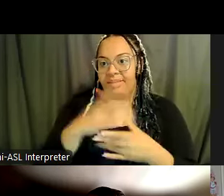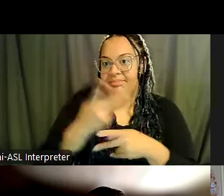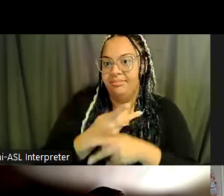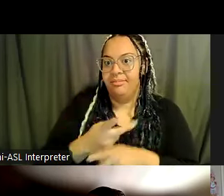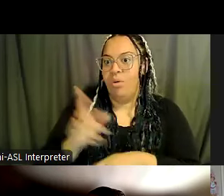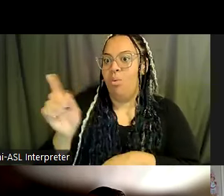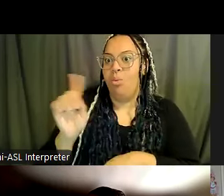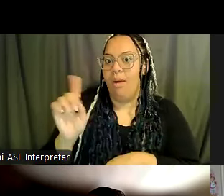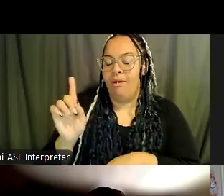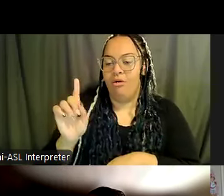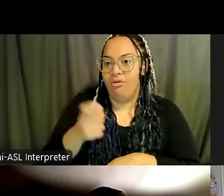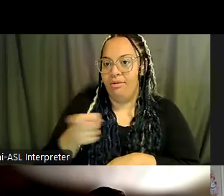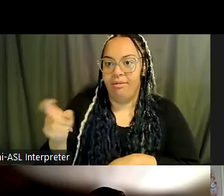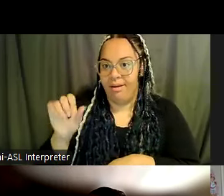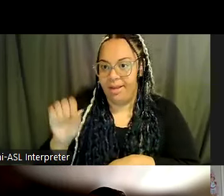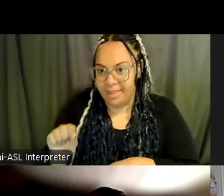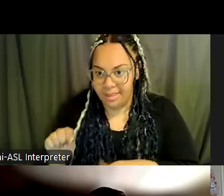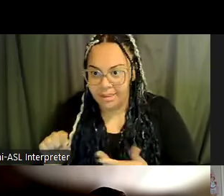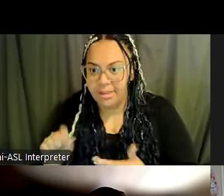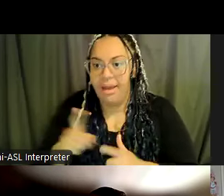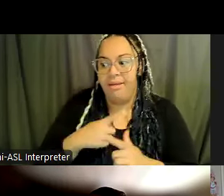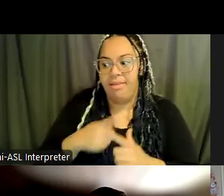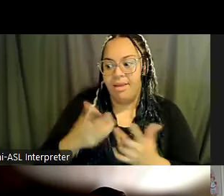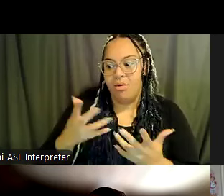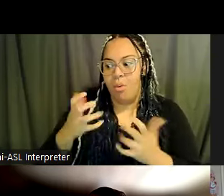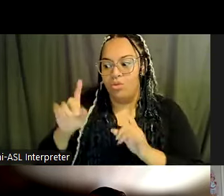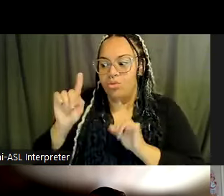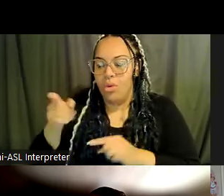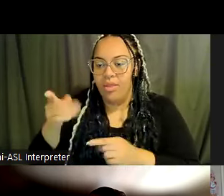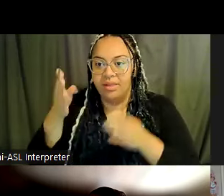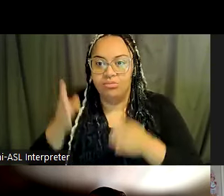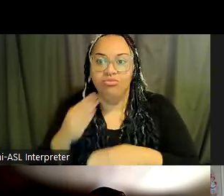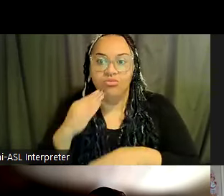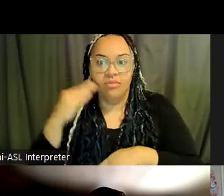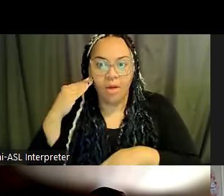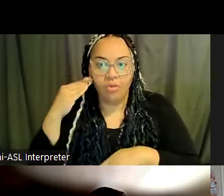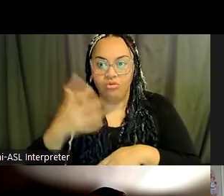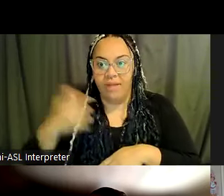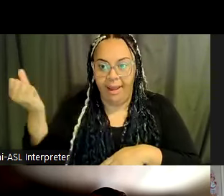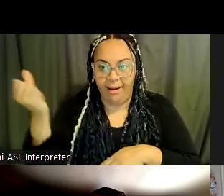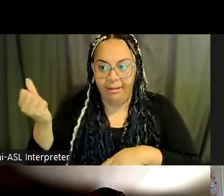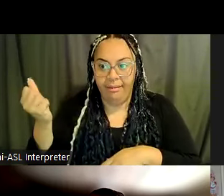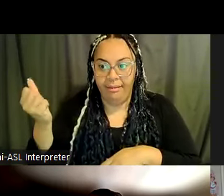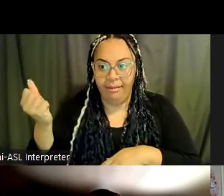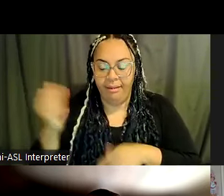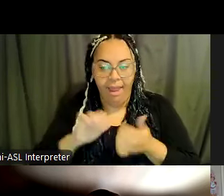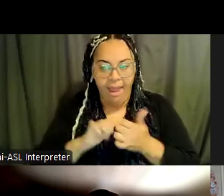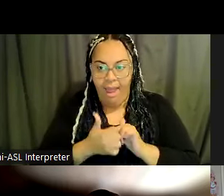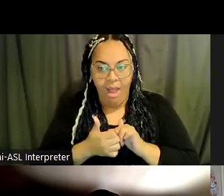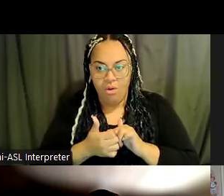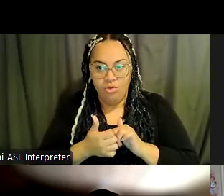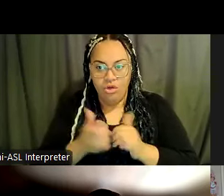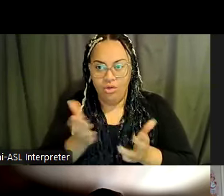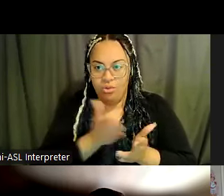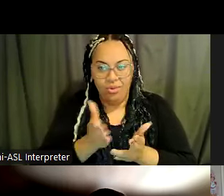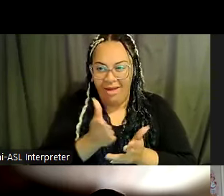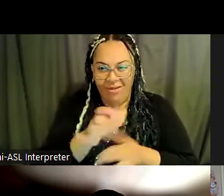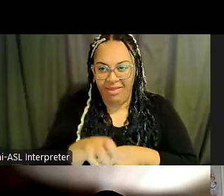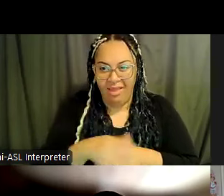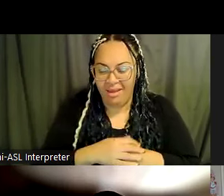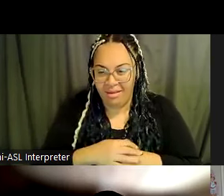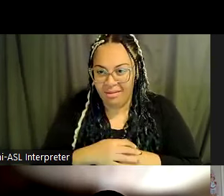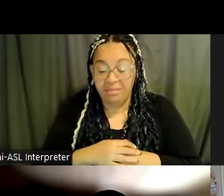is at, and then him wanting to go to that person's house to go retrieve it? How do you navigate that?